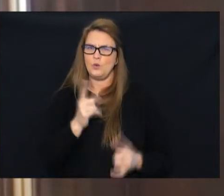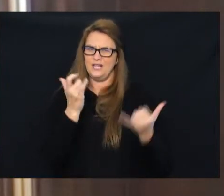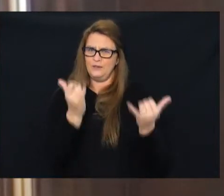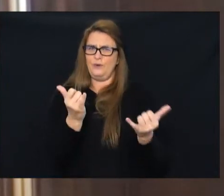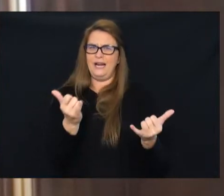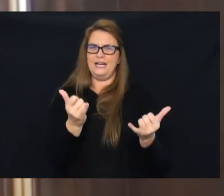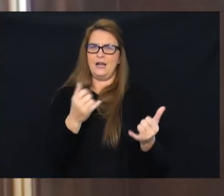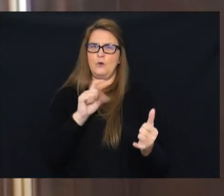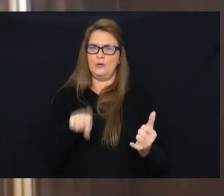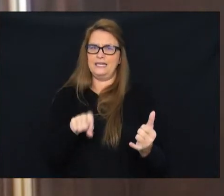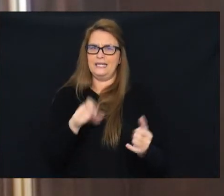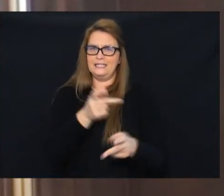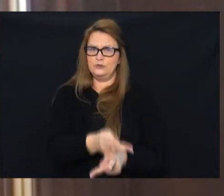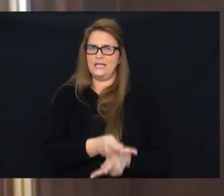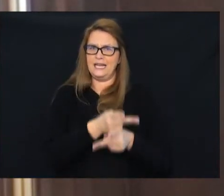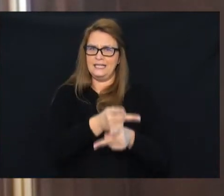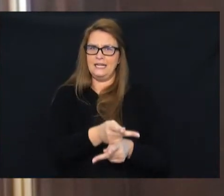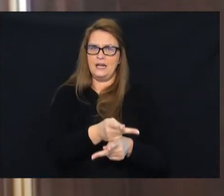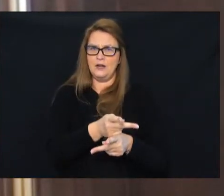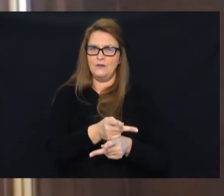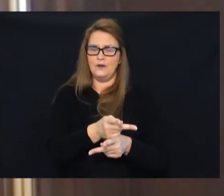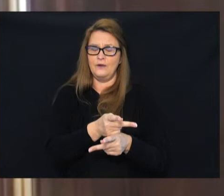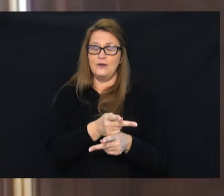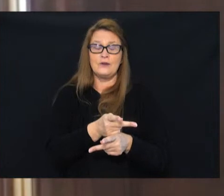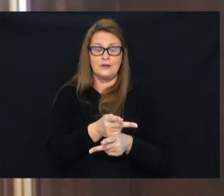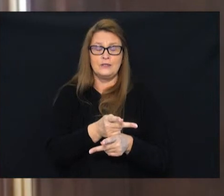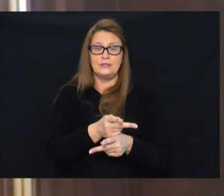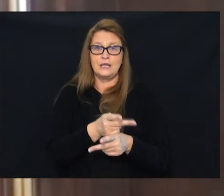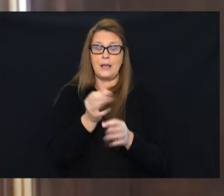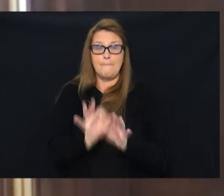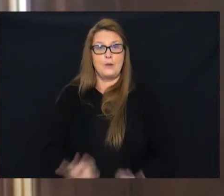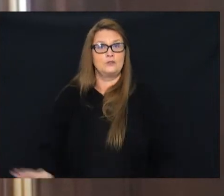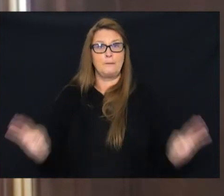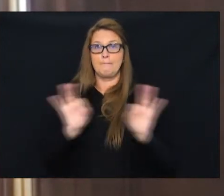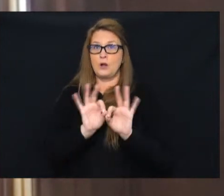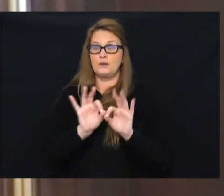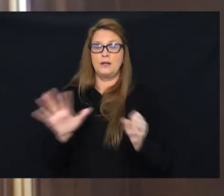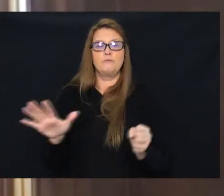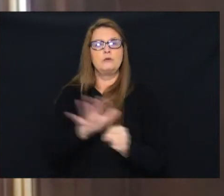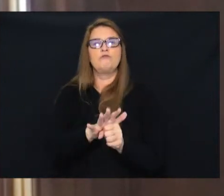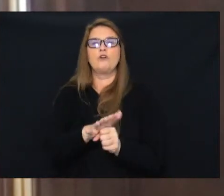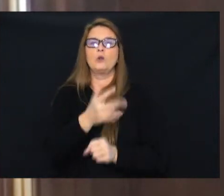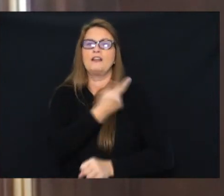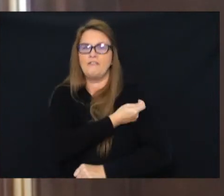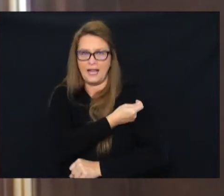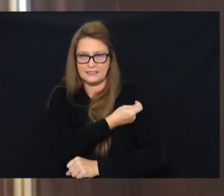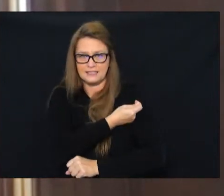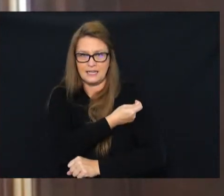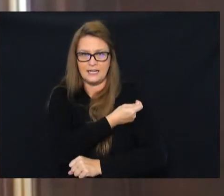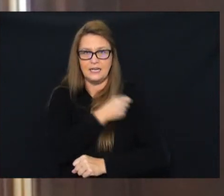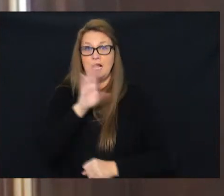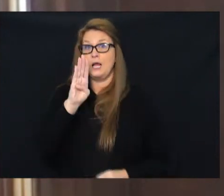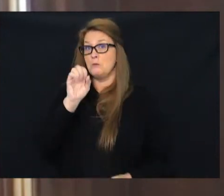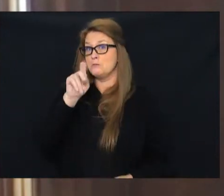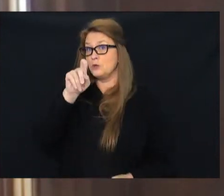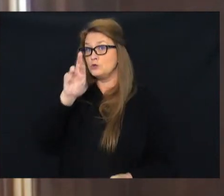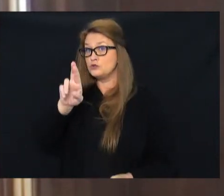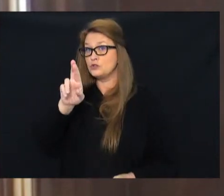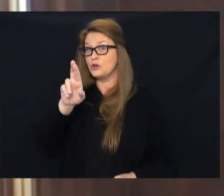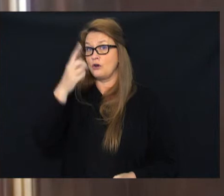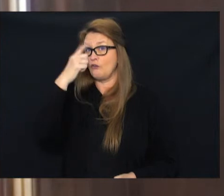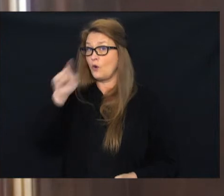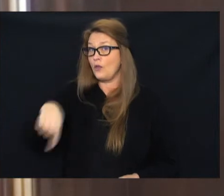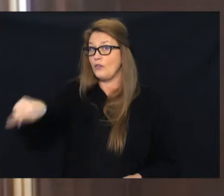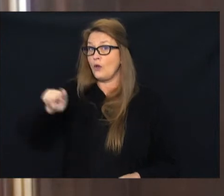take great care and great heed. The most important thing we can do is fully be vaccinated and be boosted for those